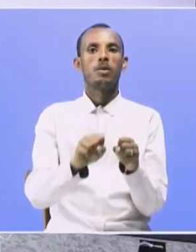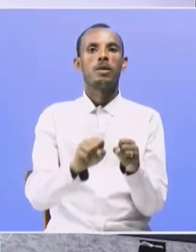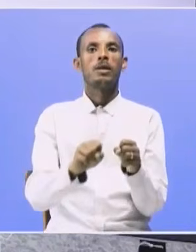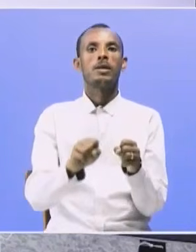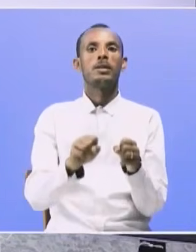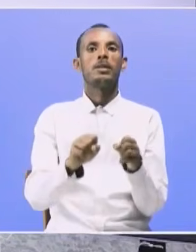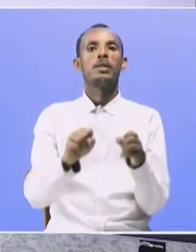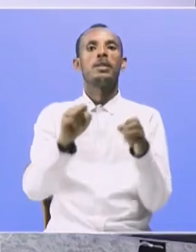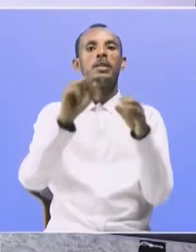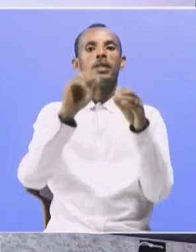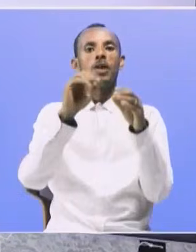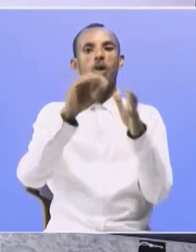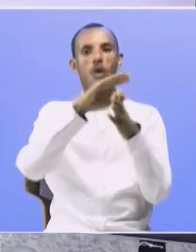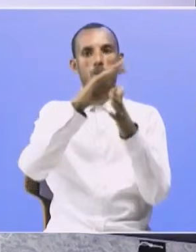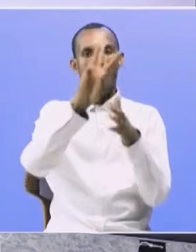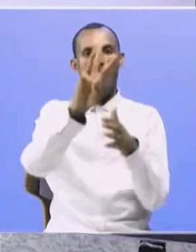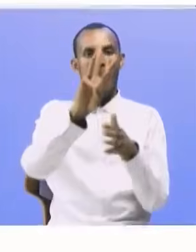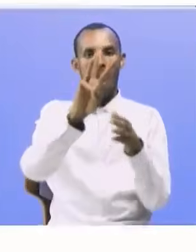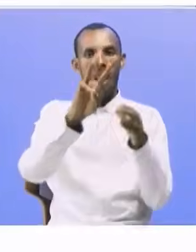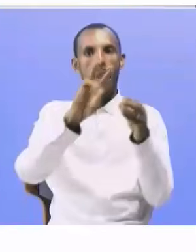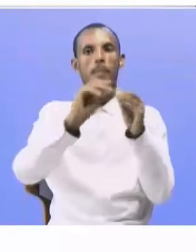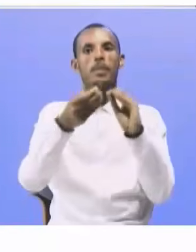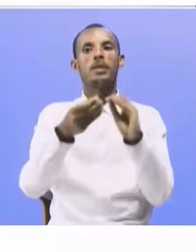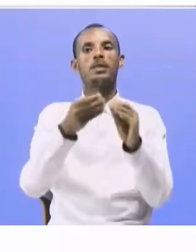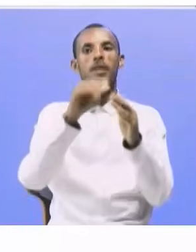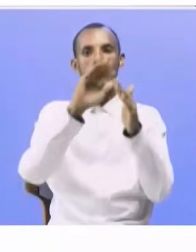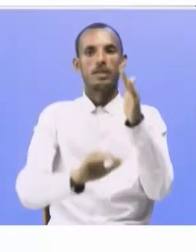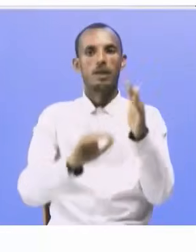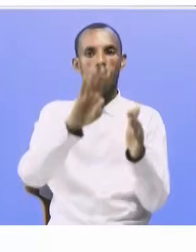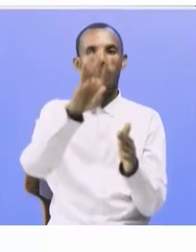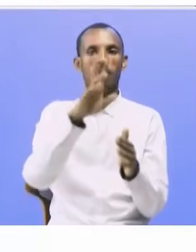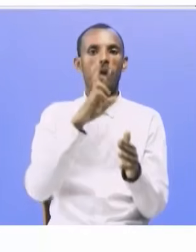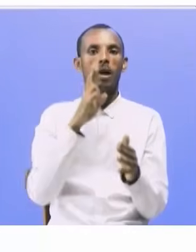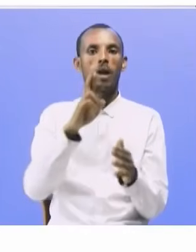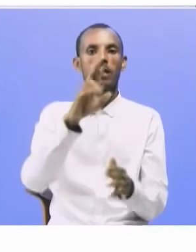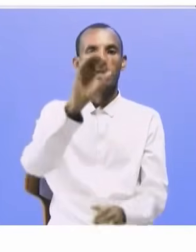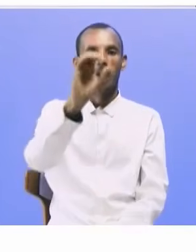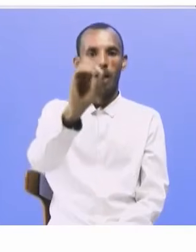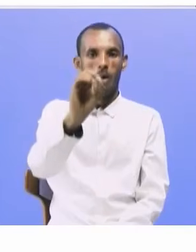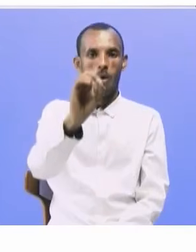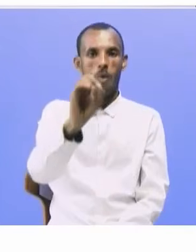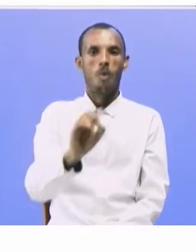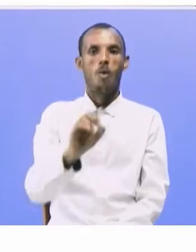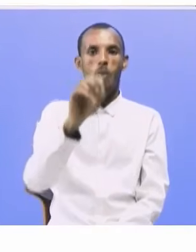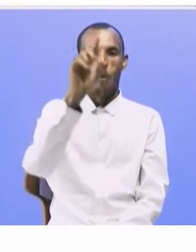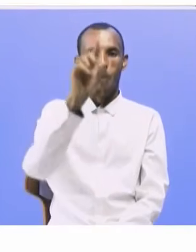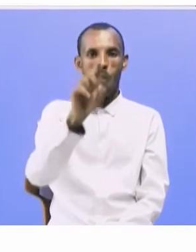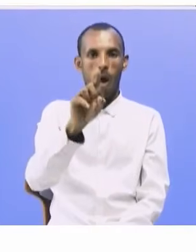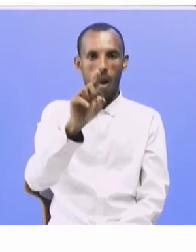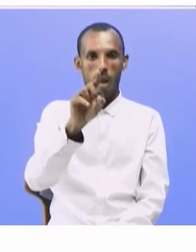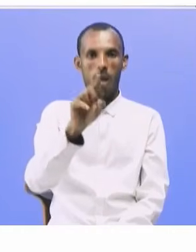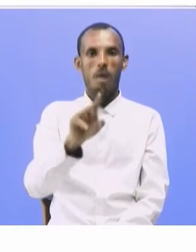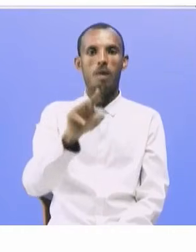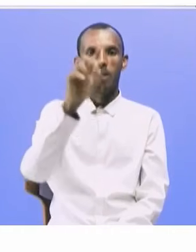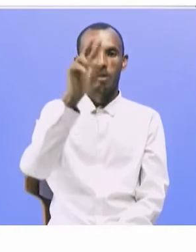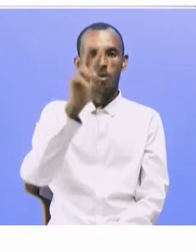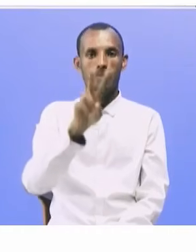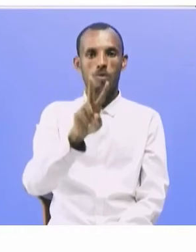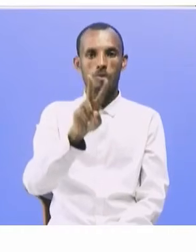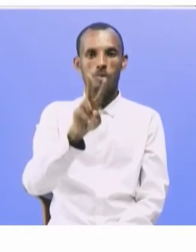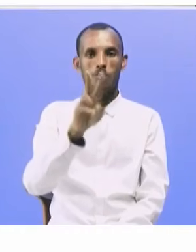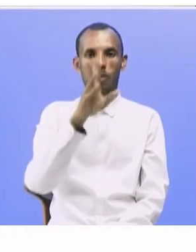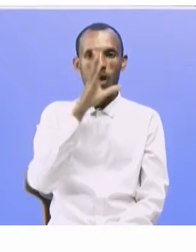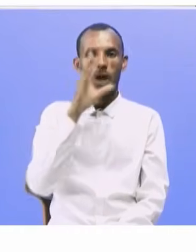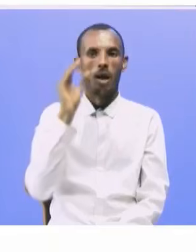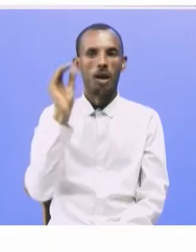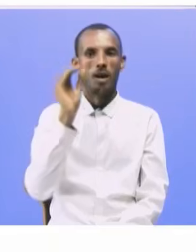whole numbers less than 4 are 0, 1, 2, and